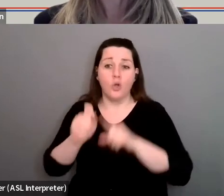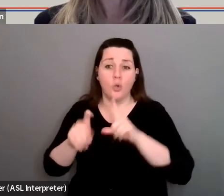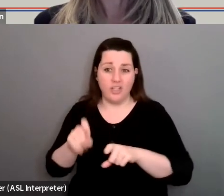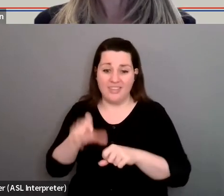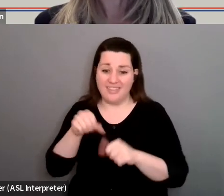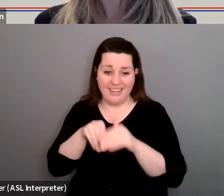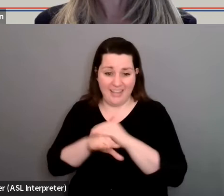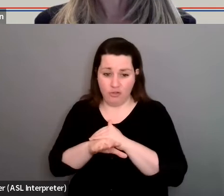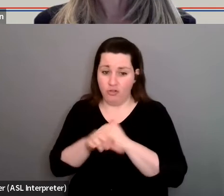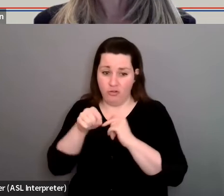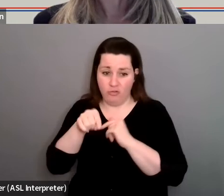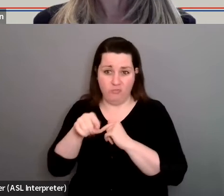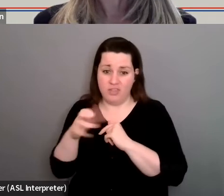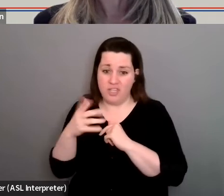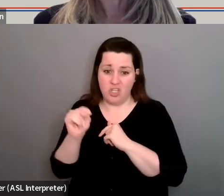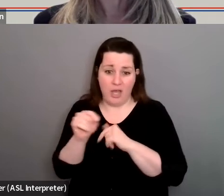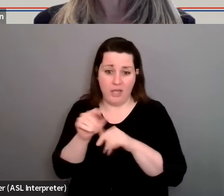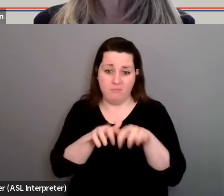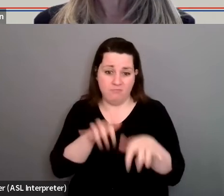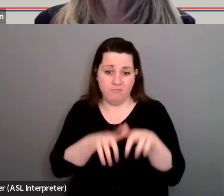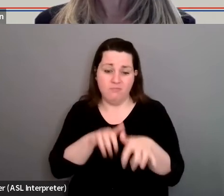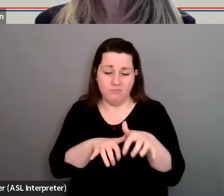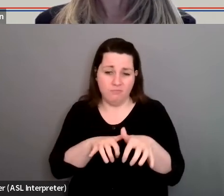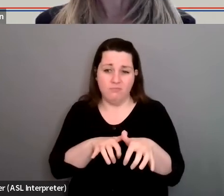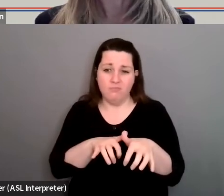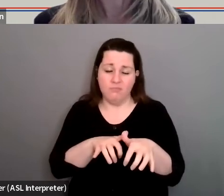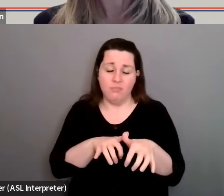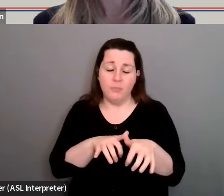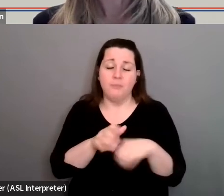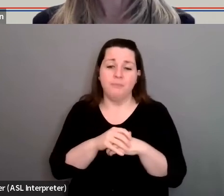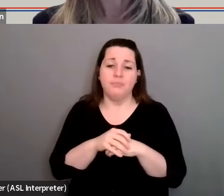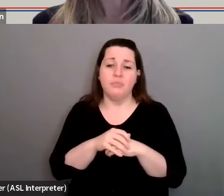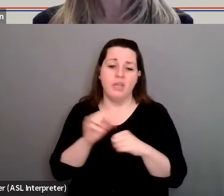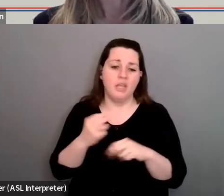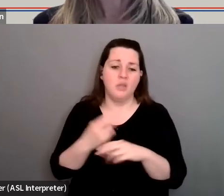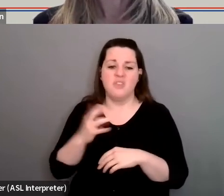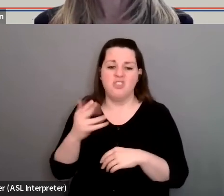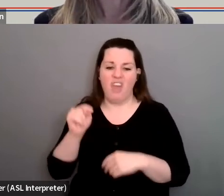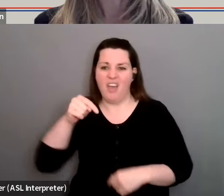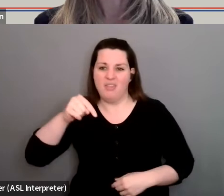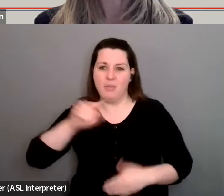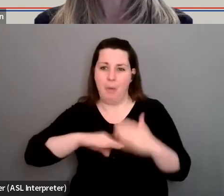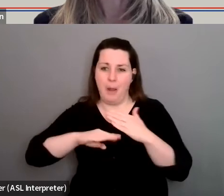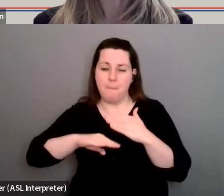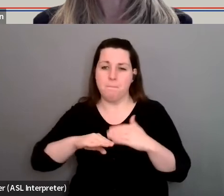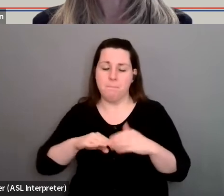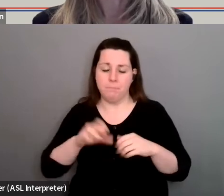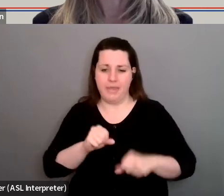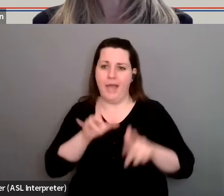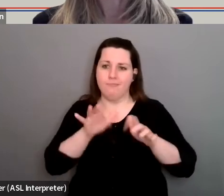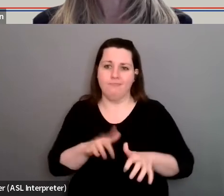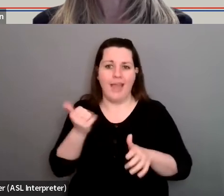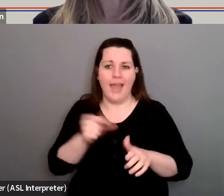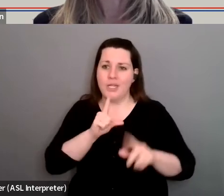any time during the presentation, and just use the chat function or the chat tab that's there on the bottom of the screen to enter